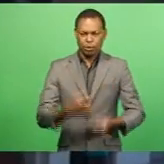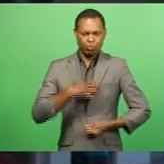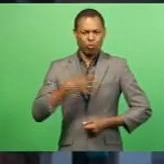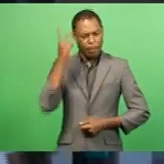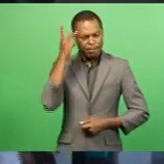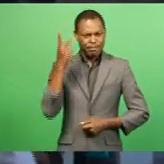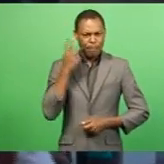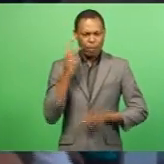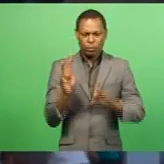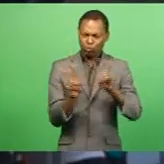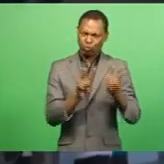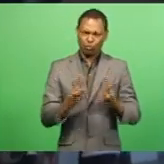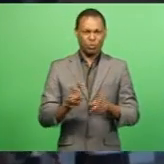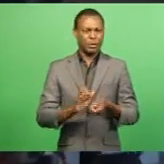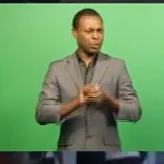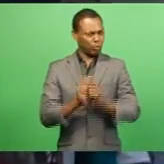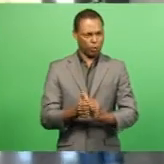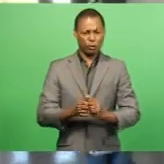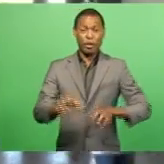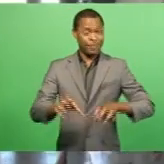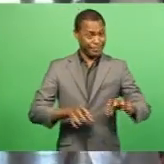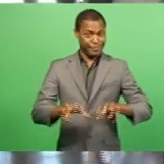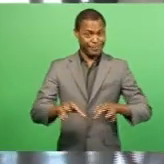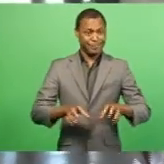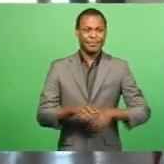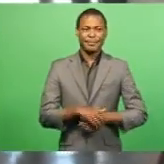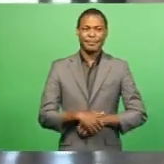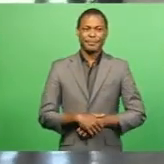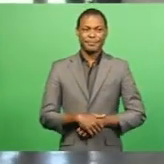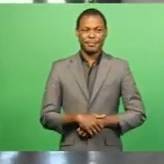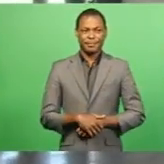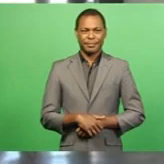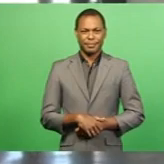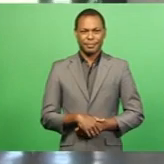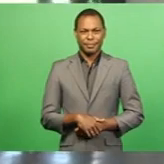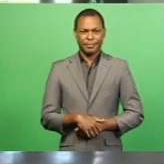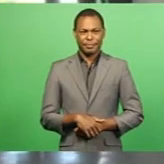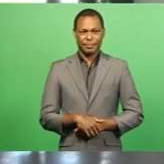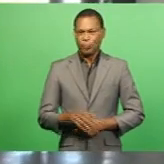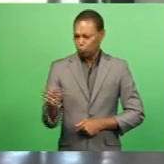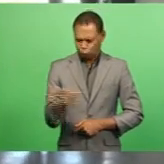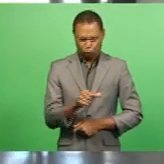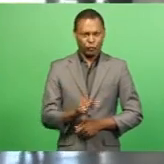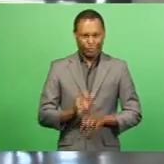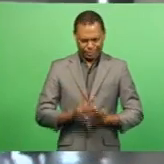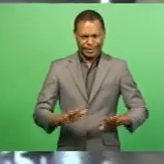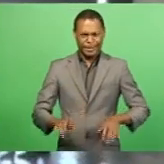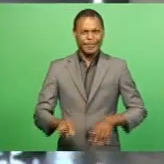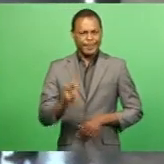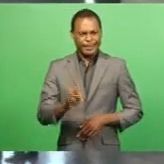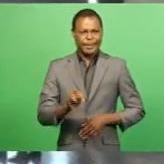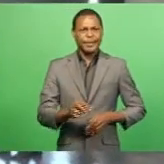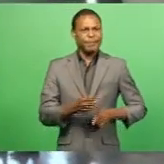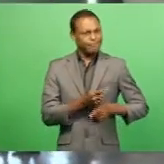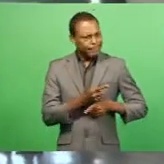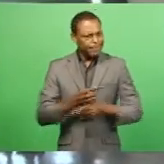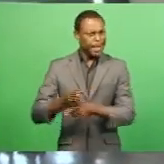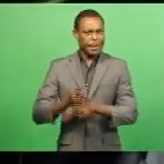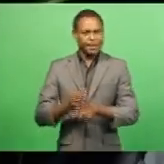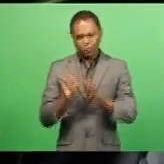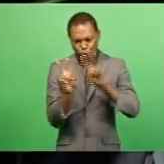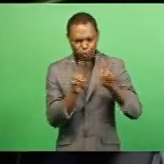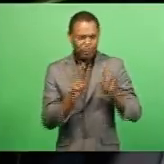supervision during sporting activities. They should. Kids need our guidance. We need to be supervised all the